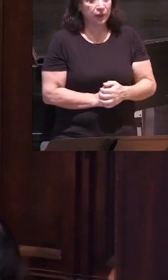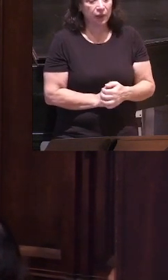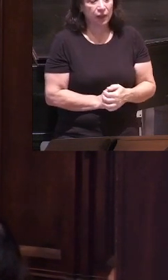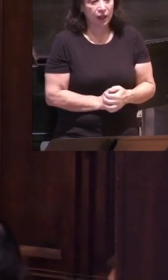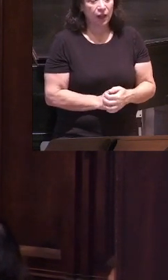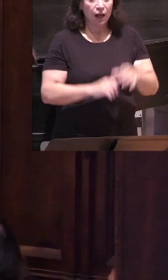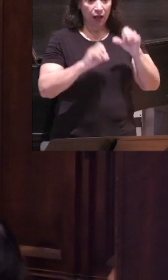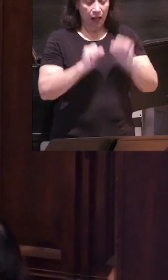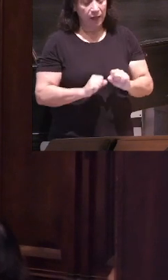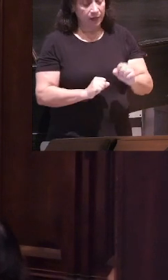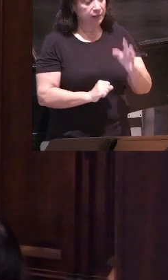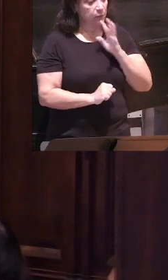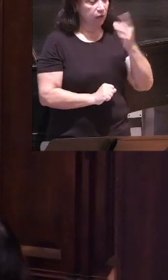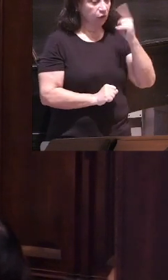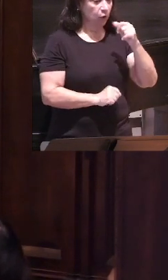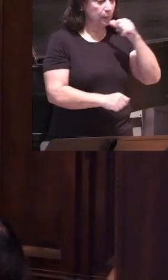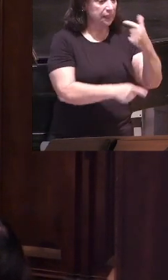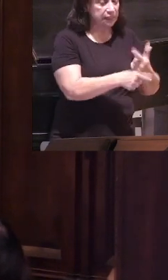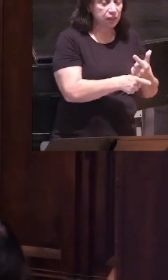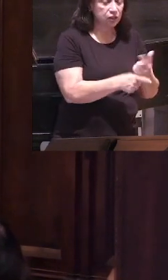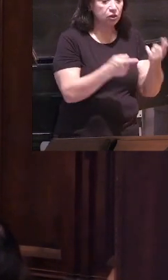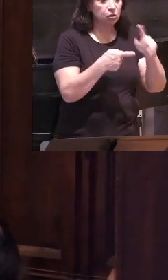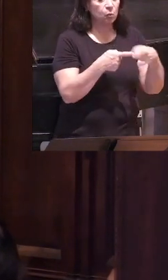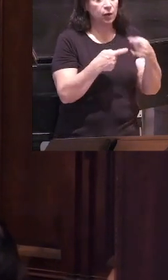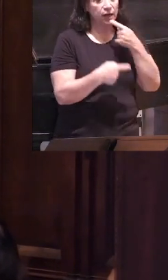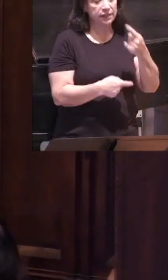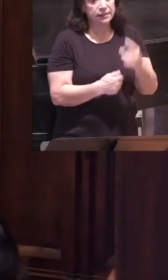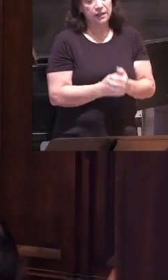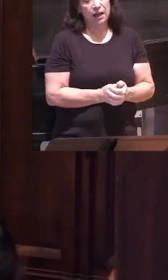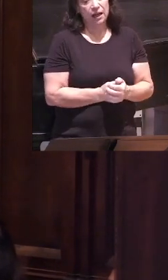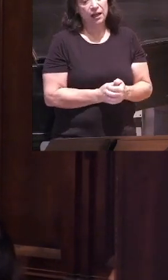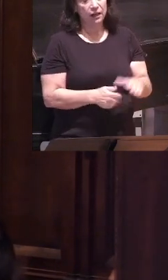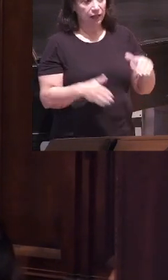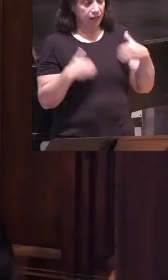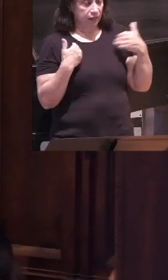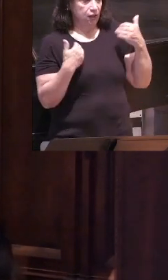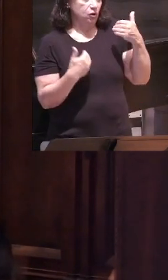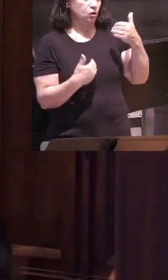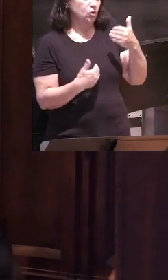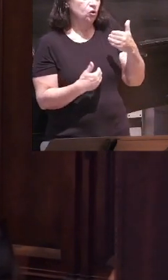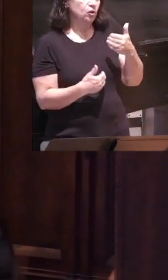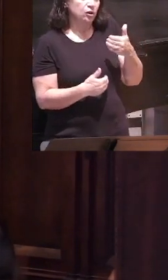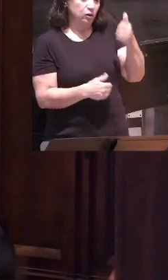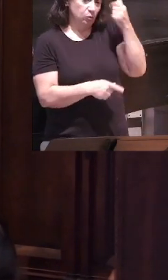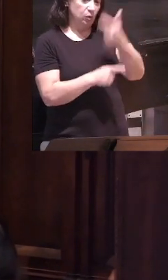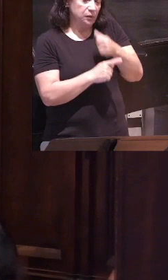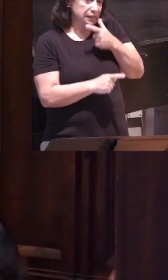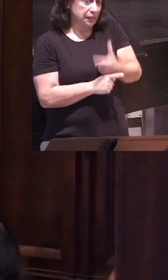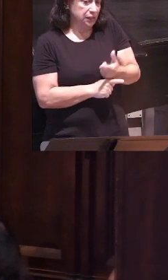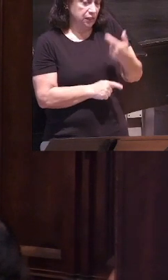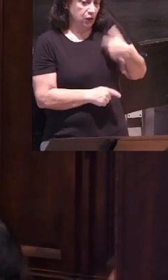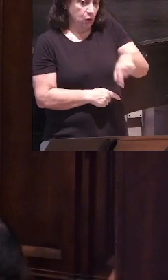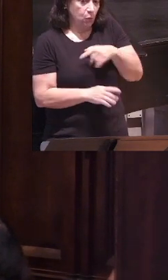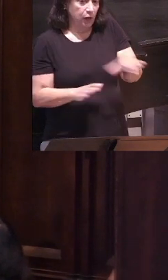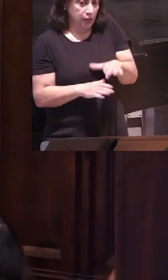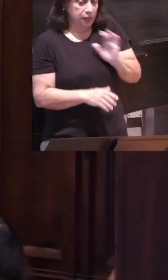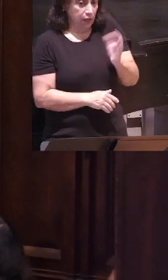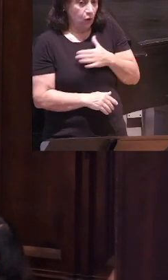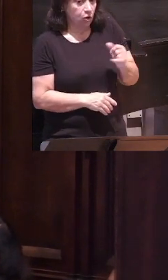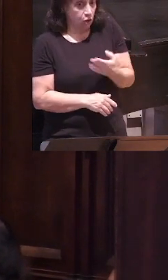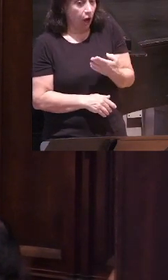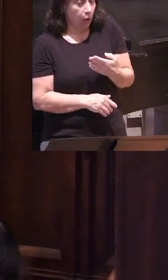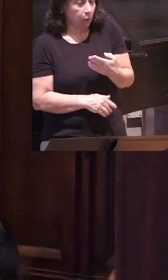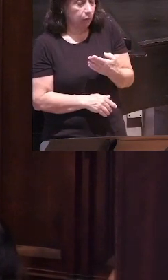I can speak for my sisters, what I say, as his younger siblings, we did our job and we did it